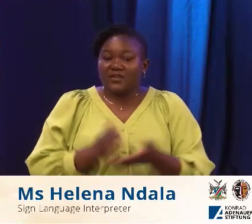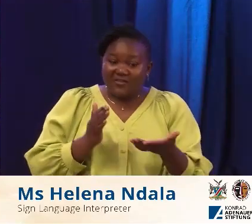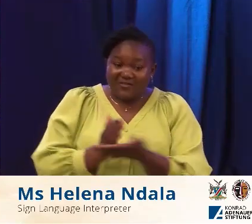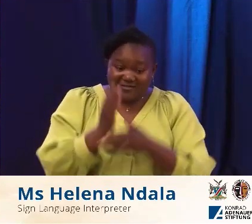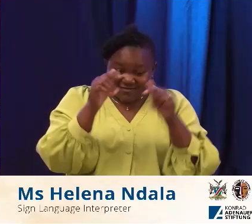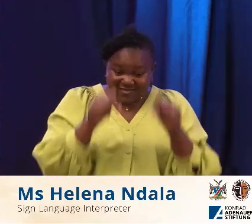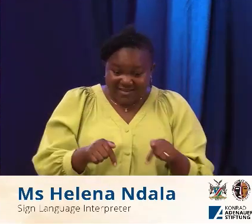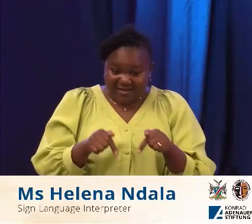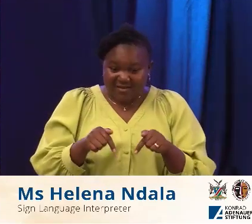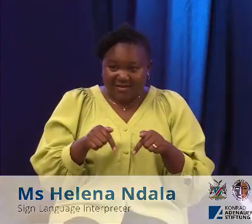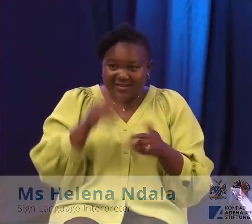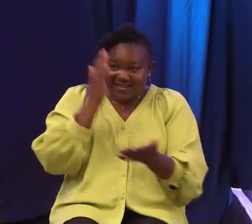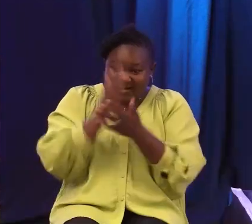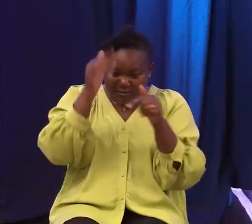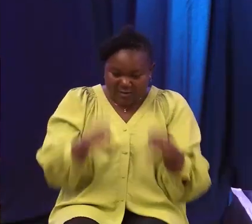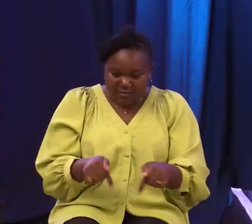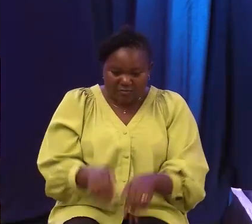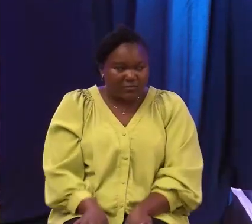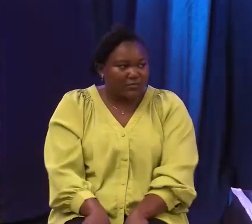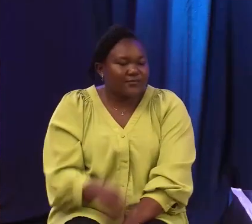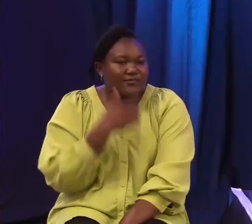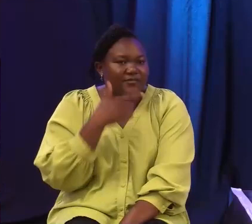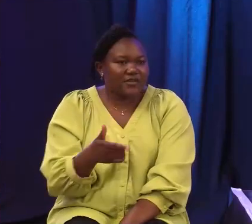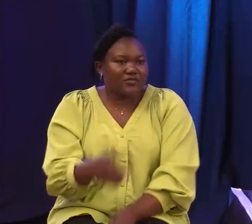now. I thank you.